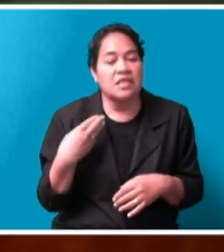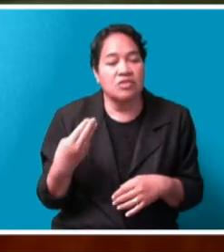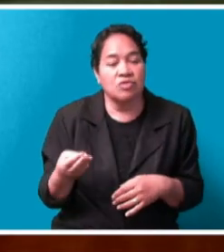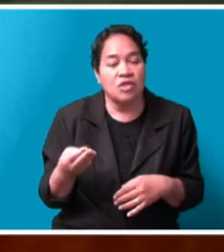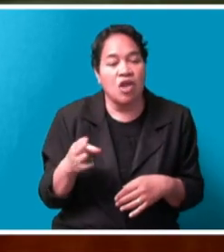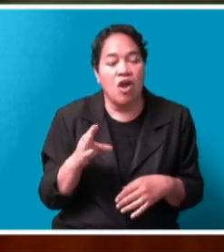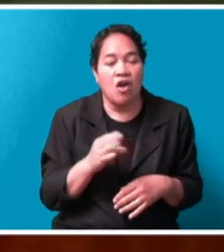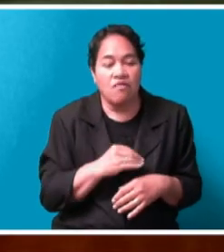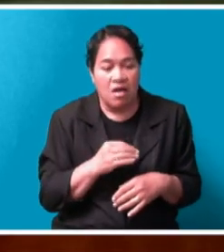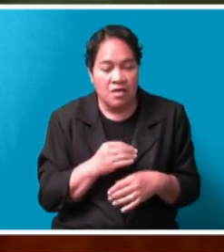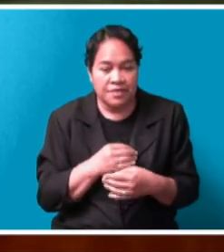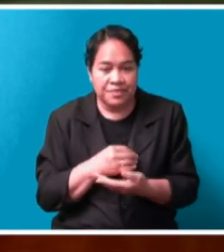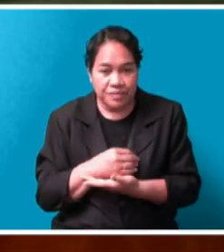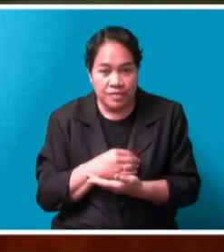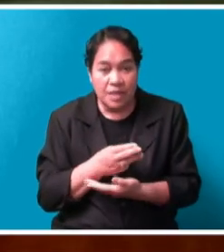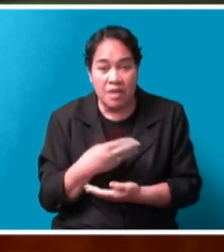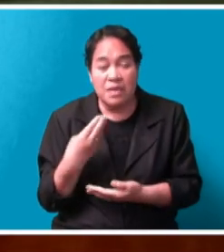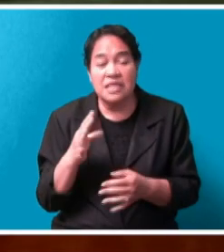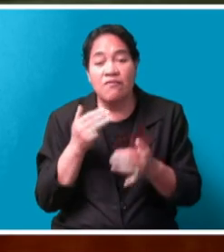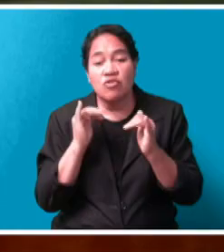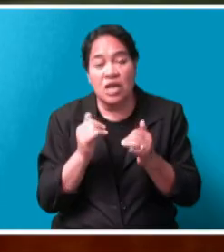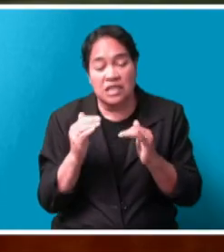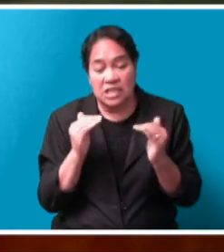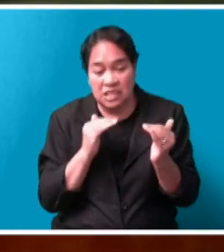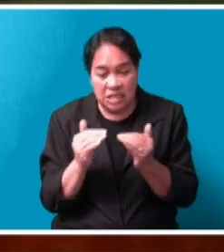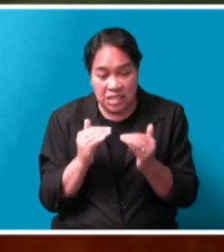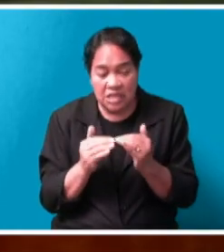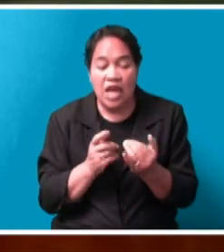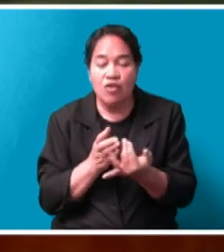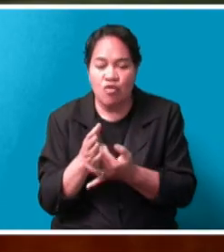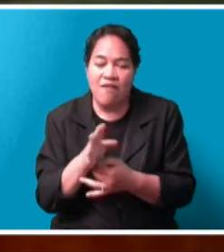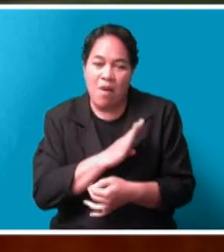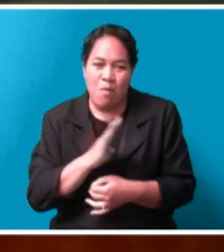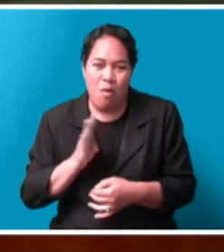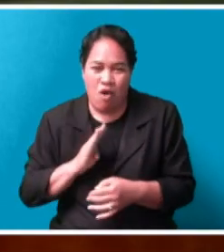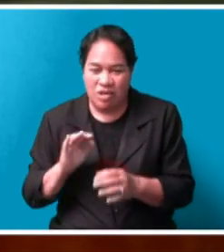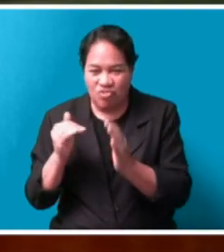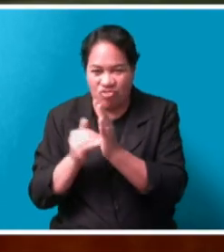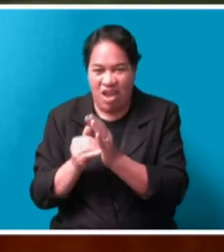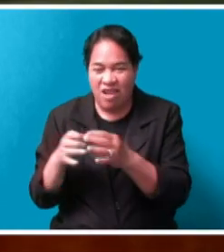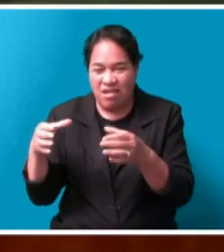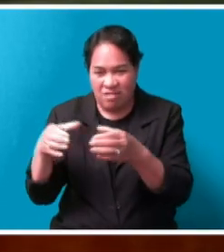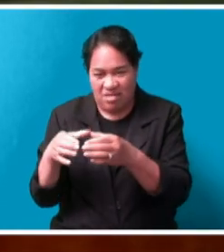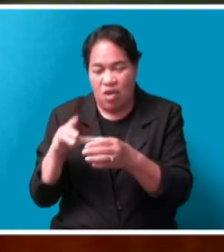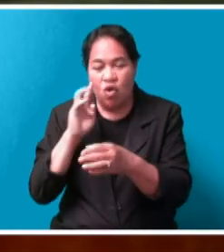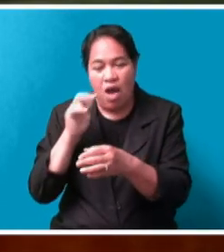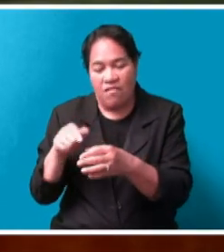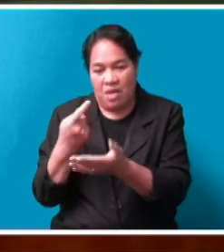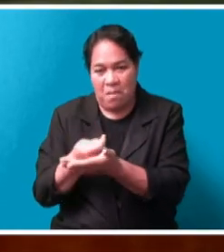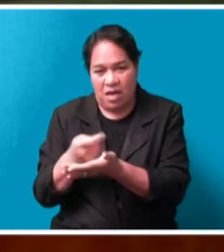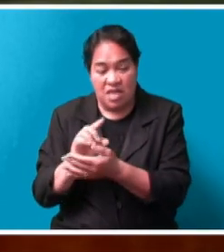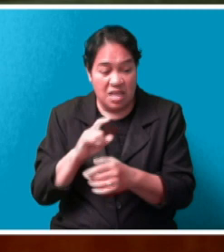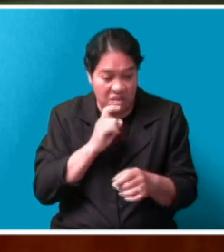of my colleague, Honourable Minister for Justice, and is administered through a board chaired by the Permanent Secretary for Employment, Productivity and Workplace